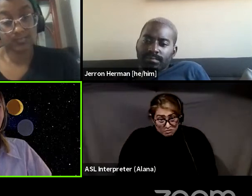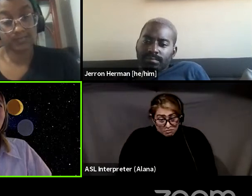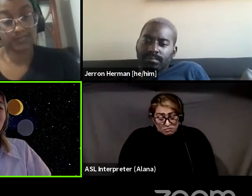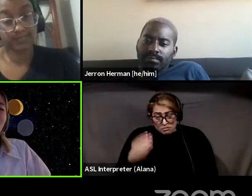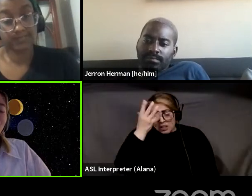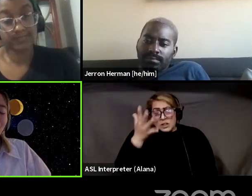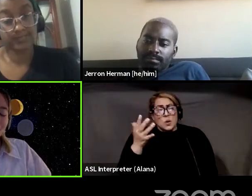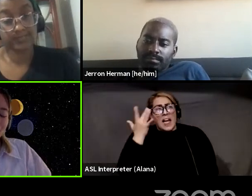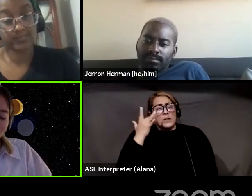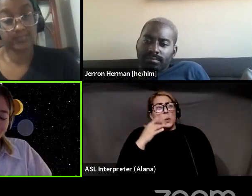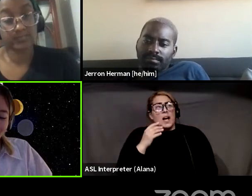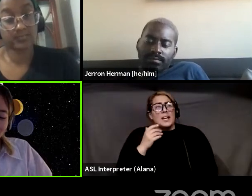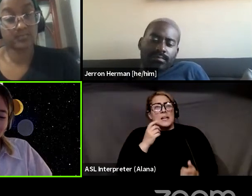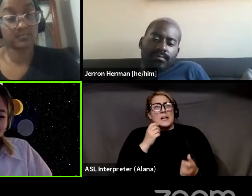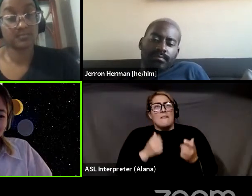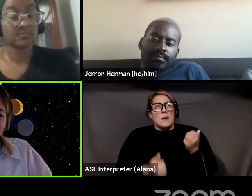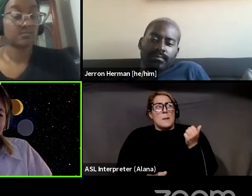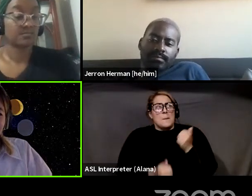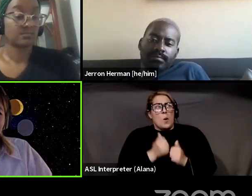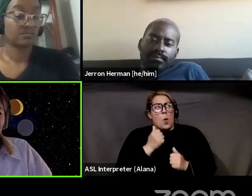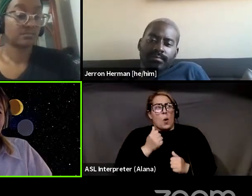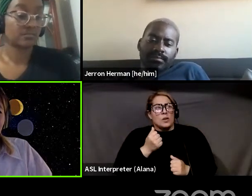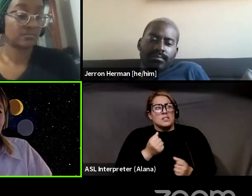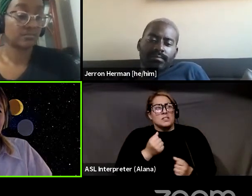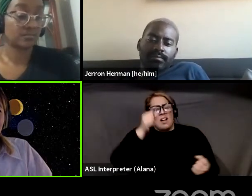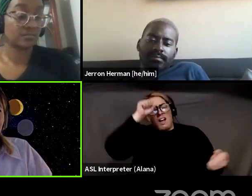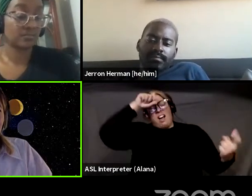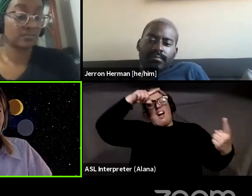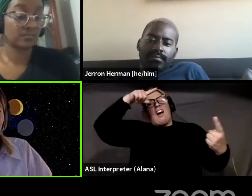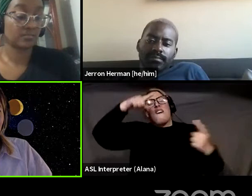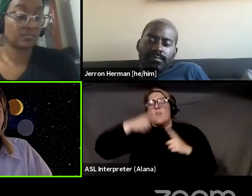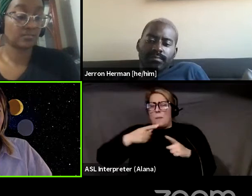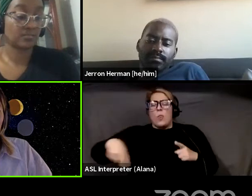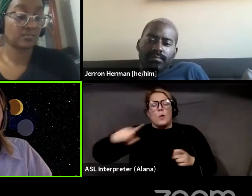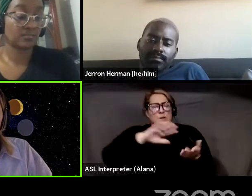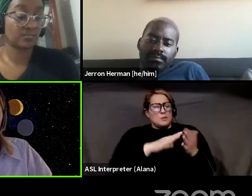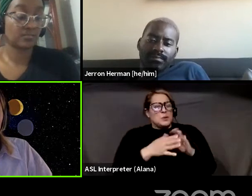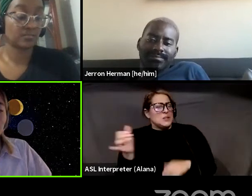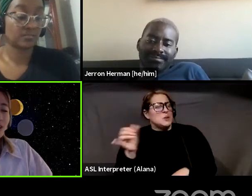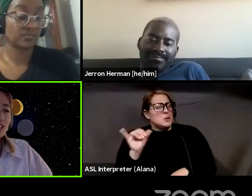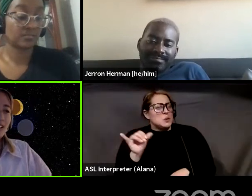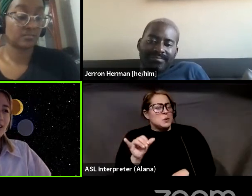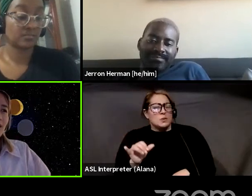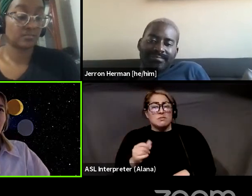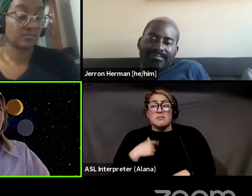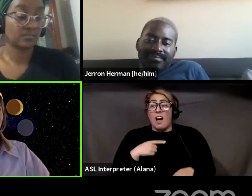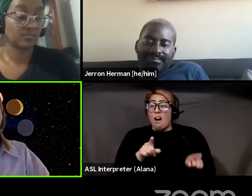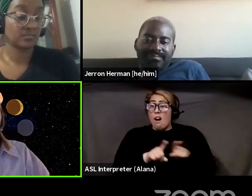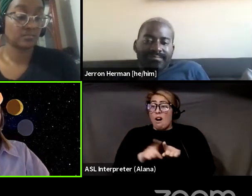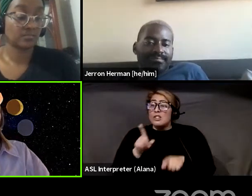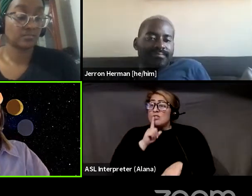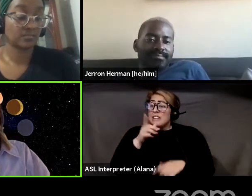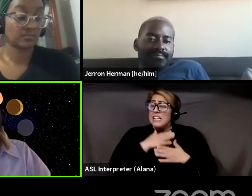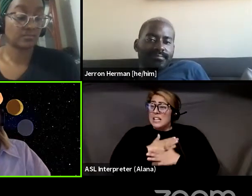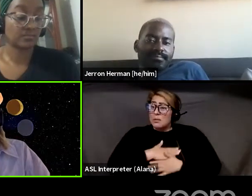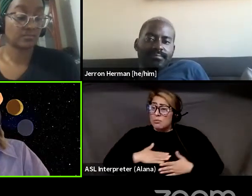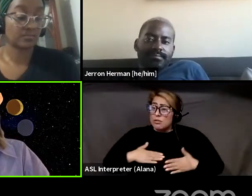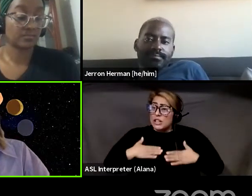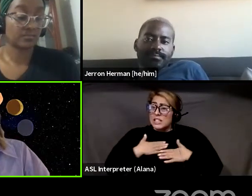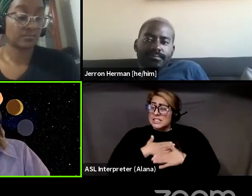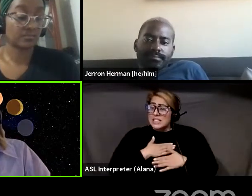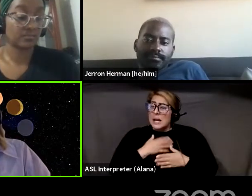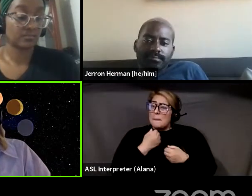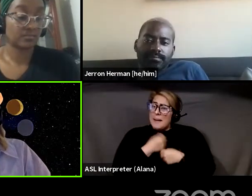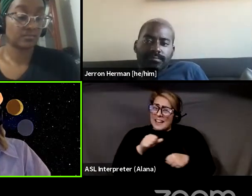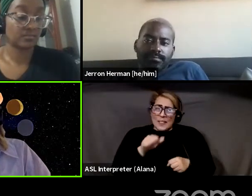resonate most with those communities as well. So I also really appreciate kind of like making these works